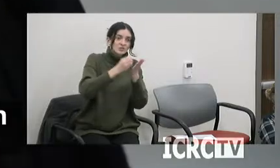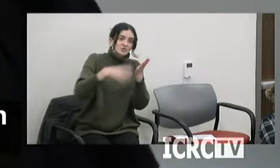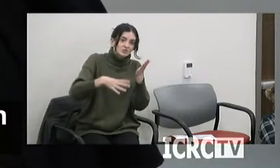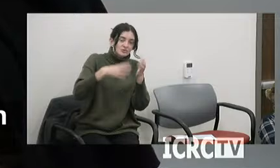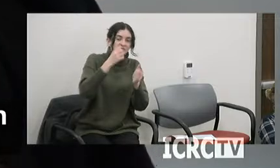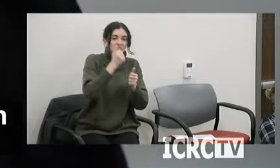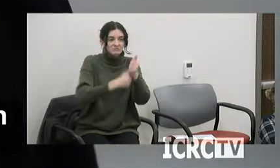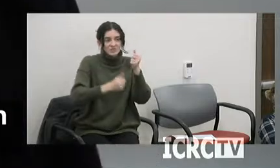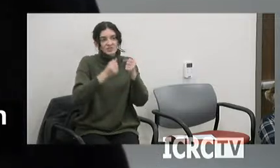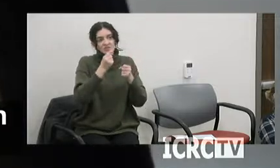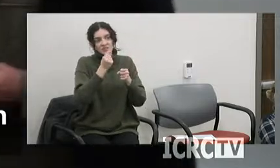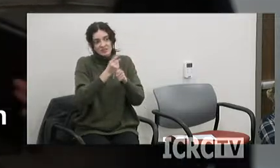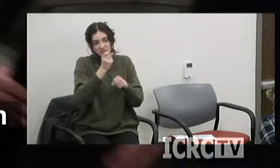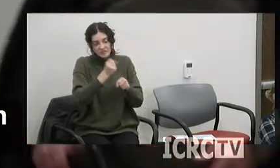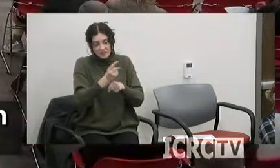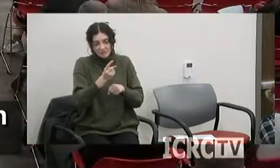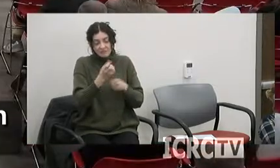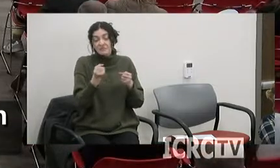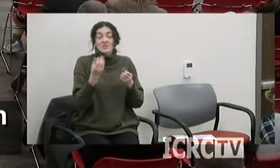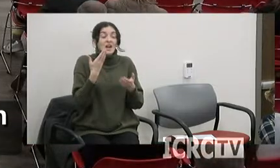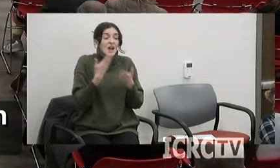comment towards that. Thank you.